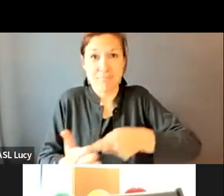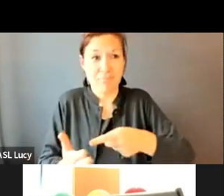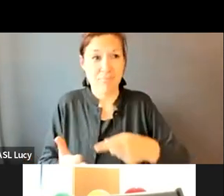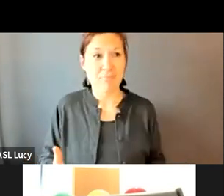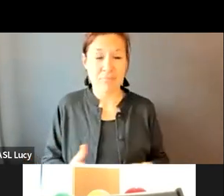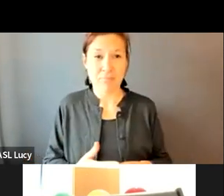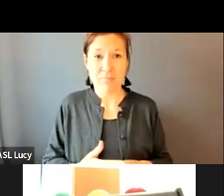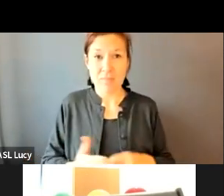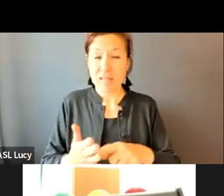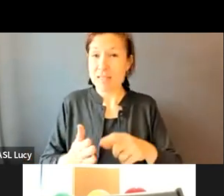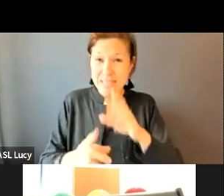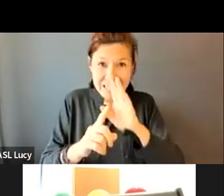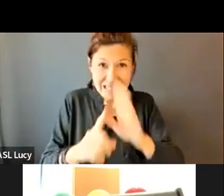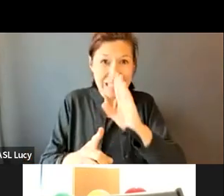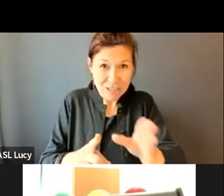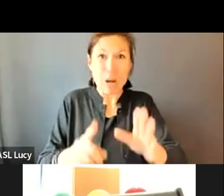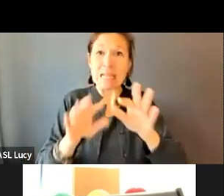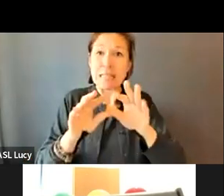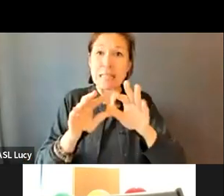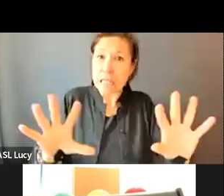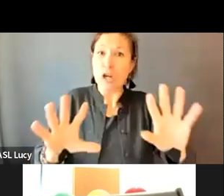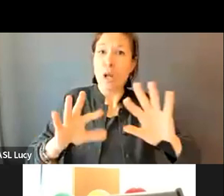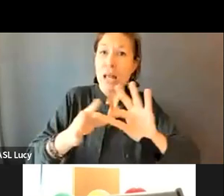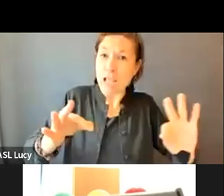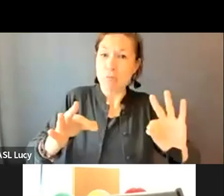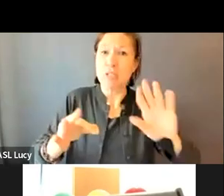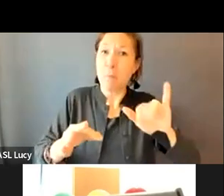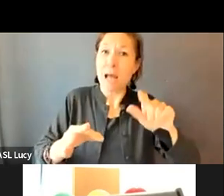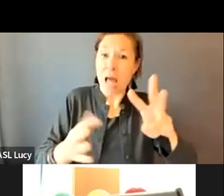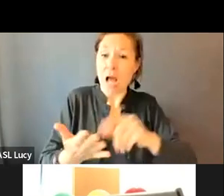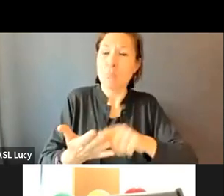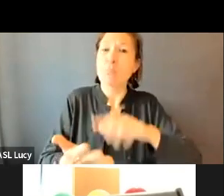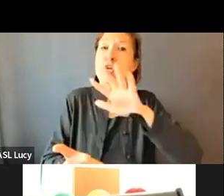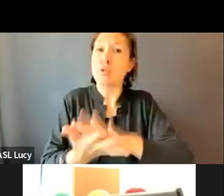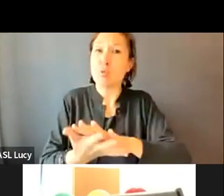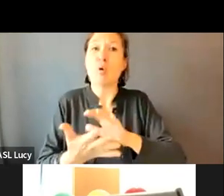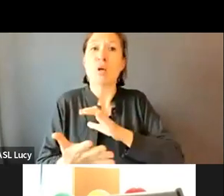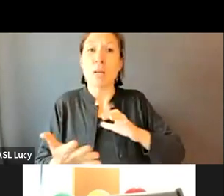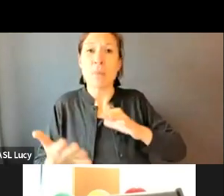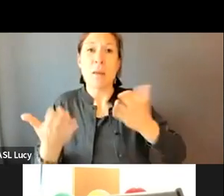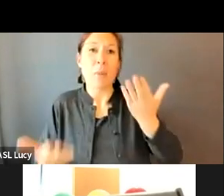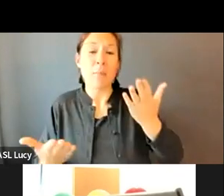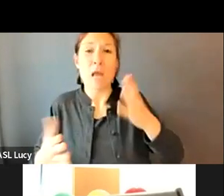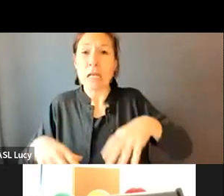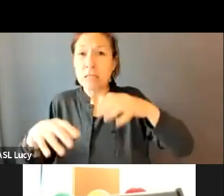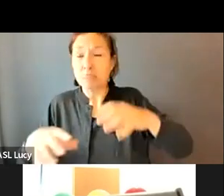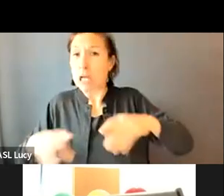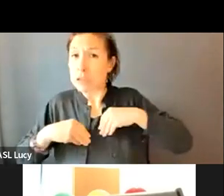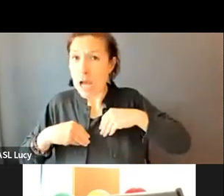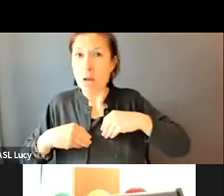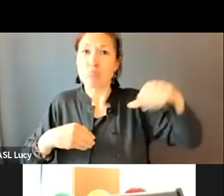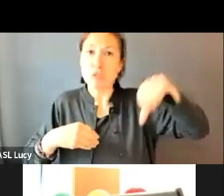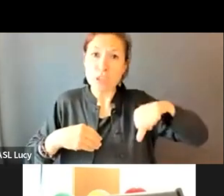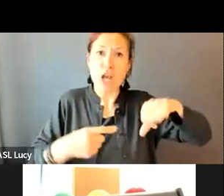express language of of the bylaw or the school committee May adopt reject reduce or increase any